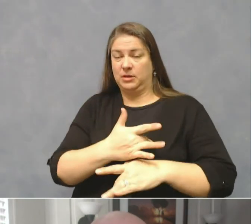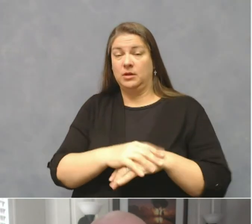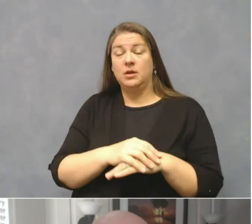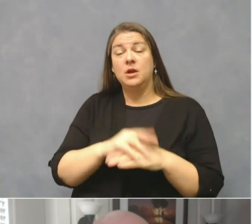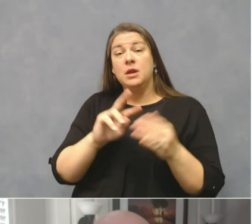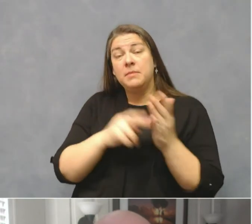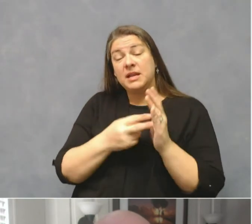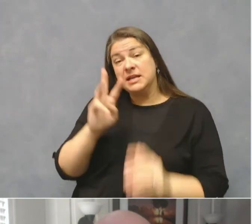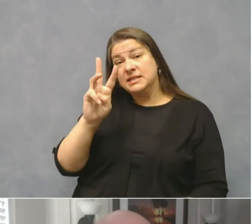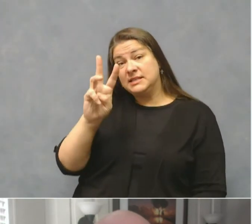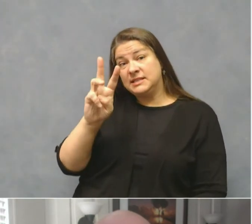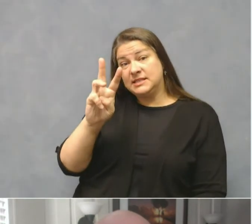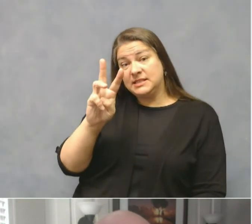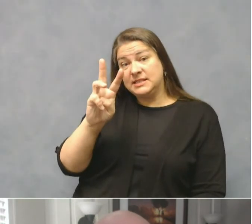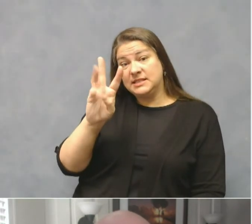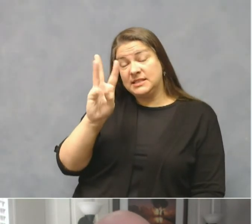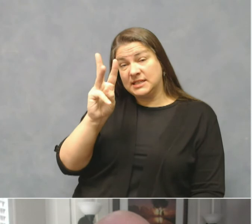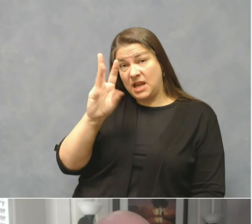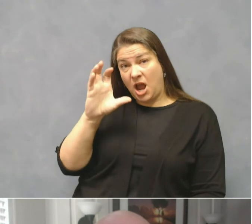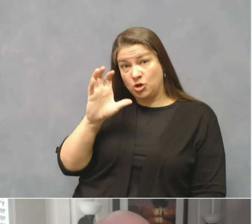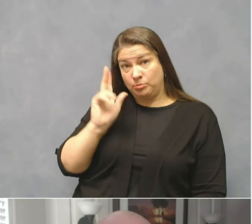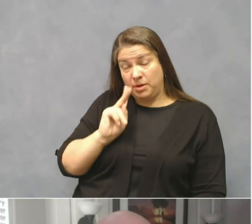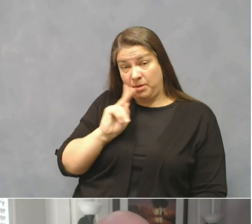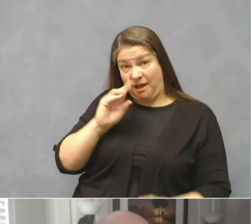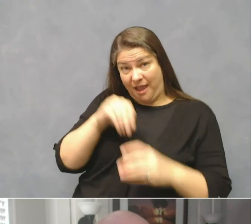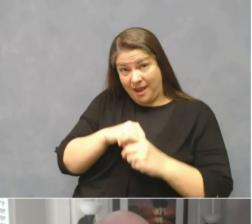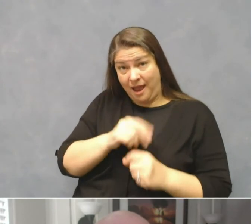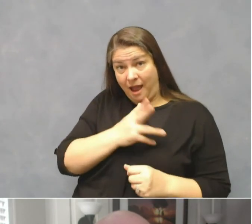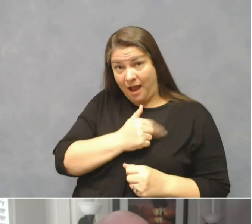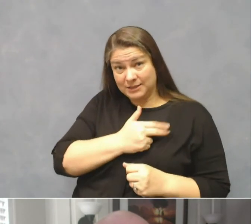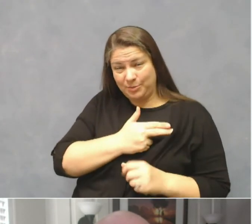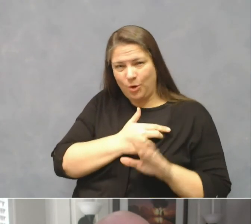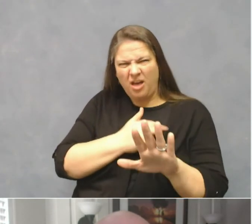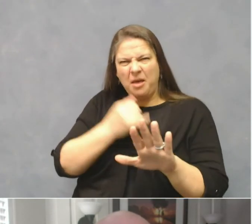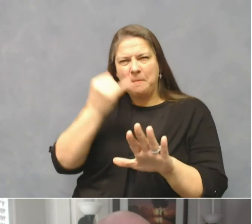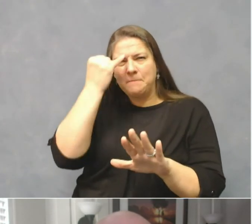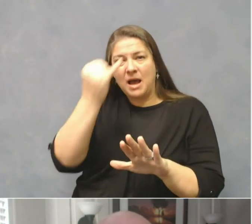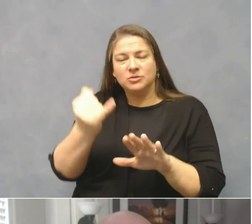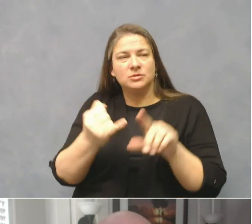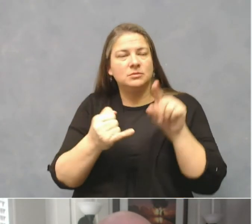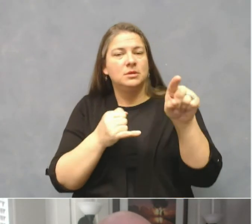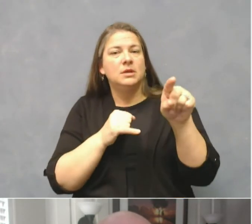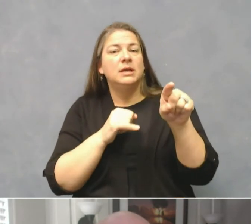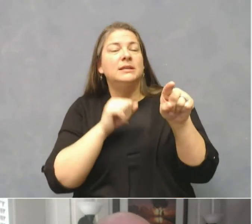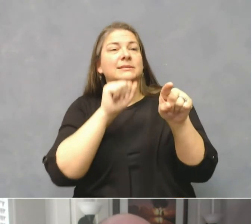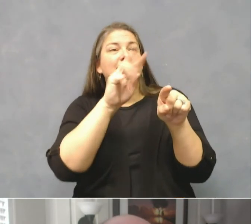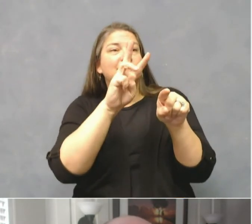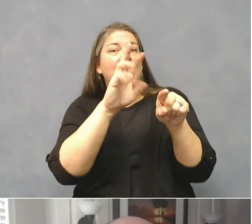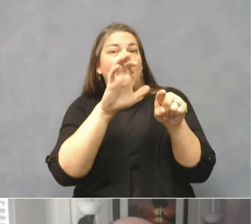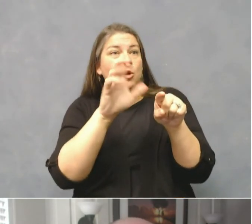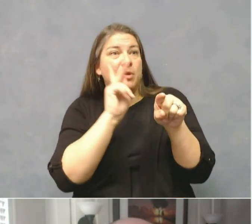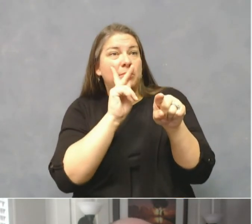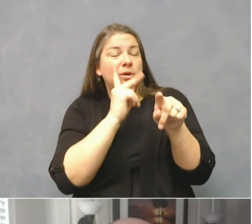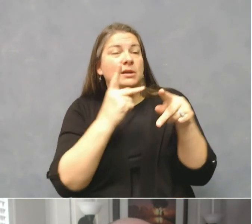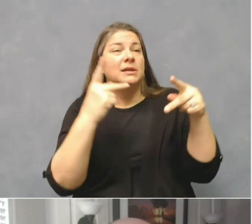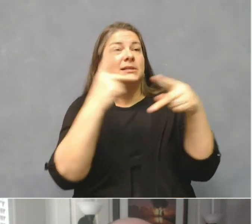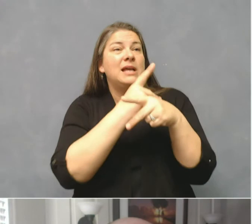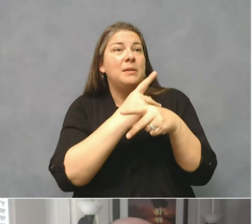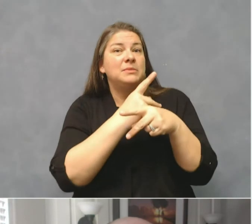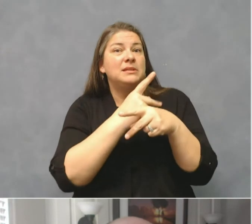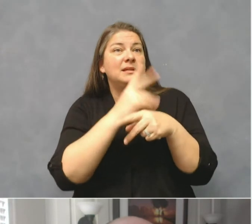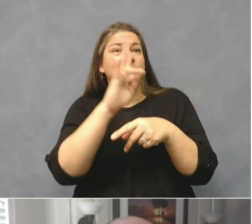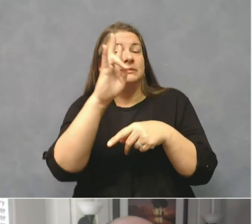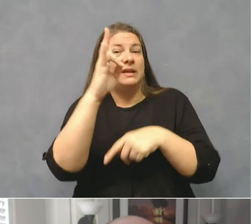hospital, it's 1,600 people times an average of 7 days per person. And in the